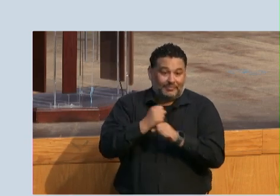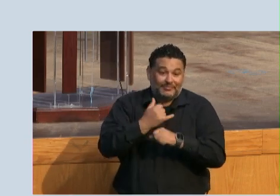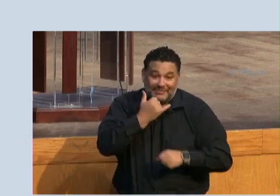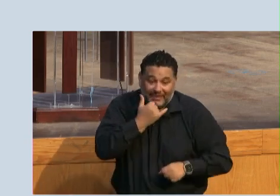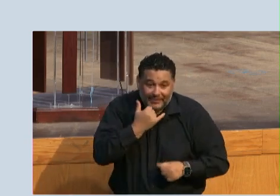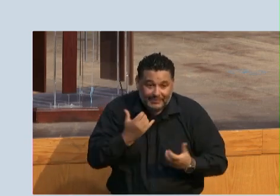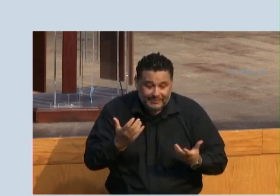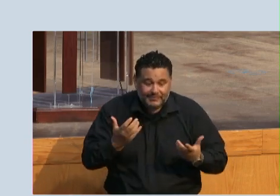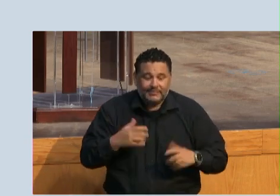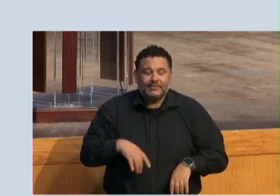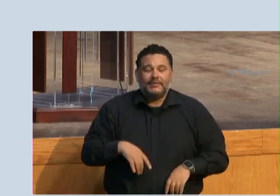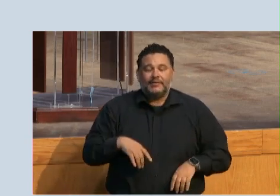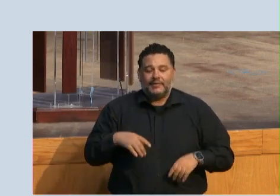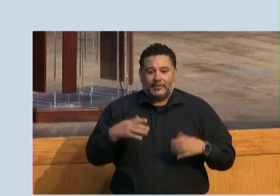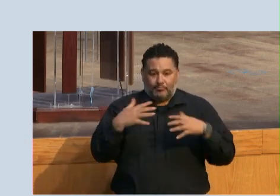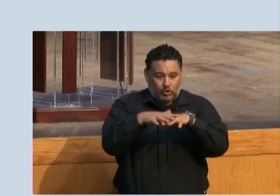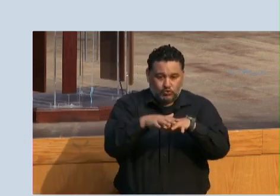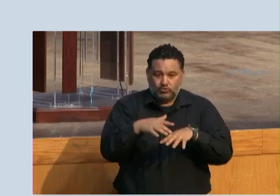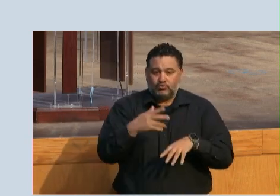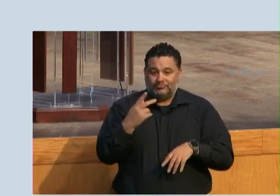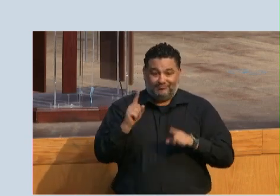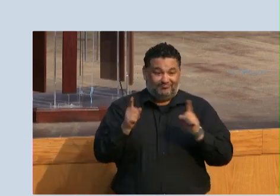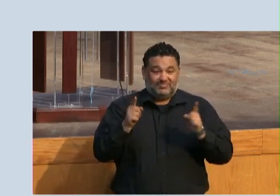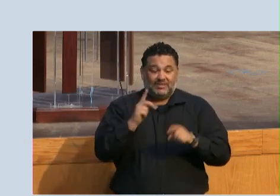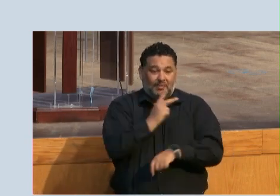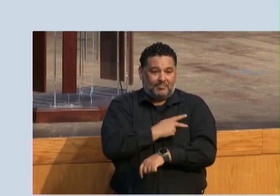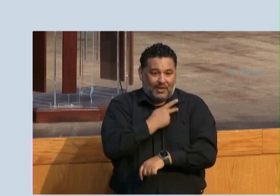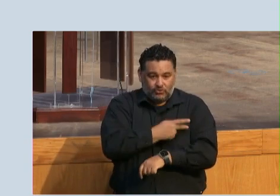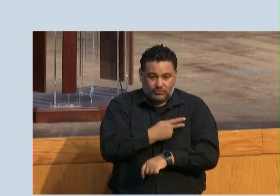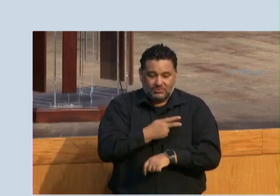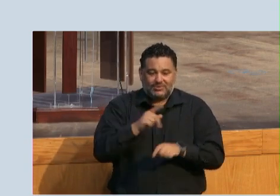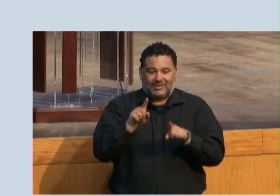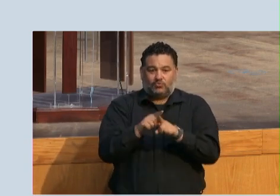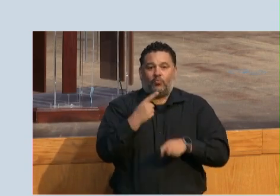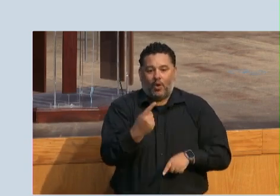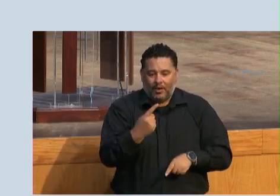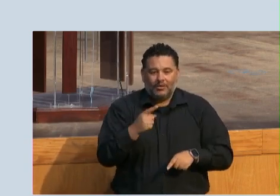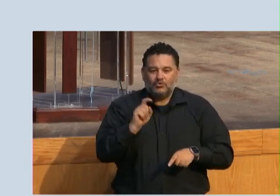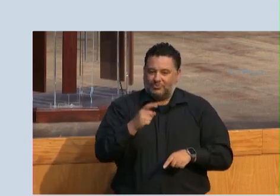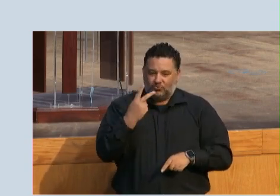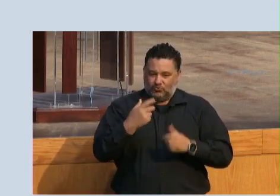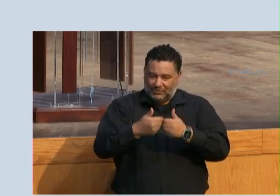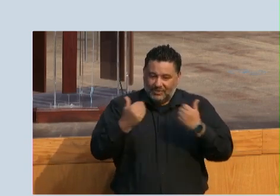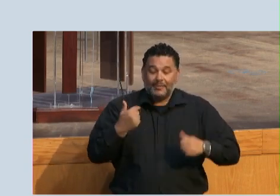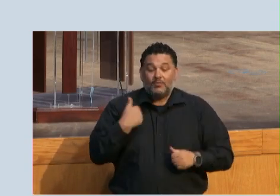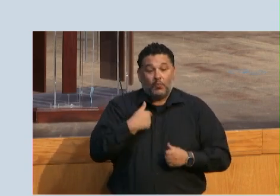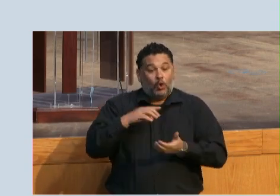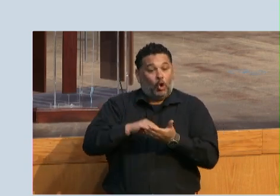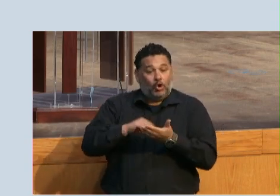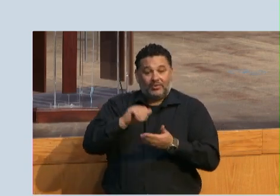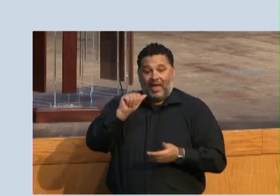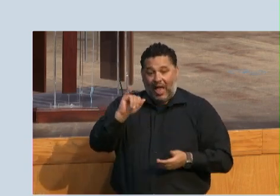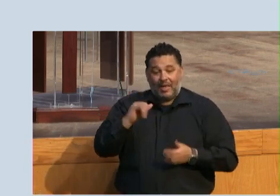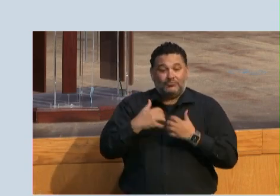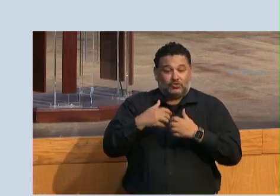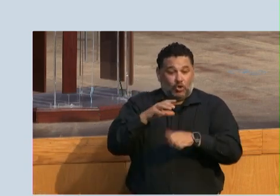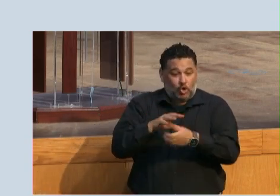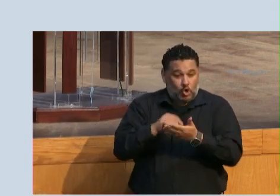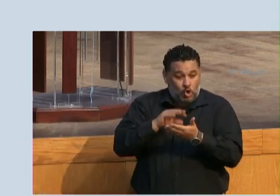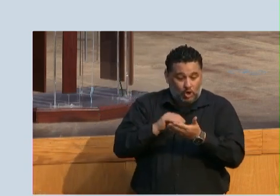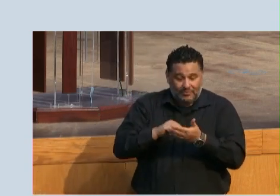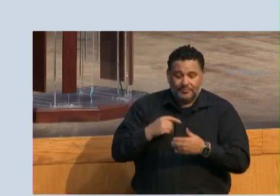be 2 different patients. What we're doing with machine learning and AI is we're handling